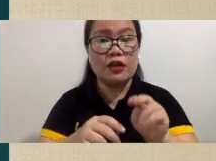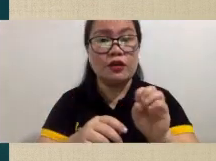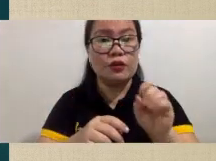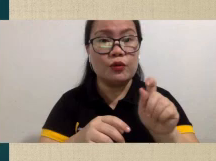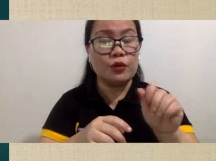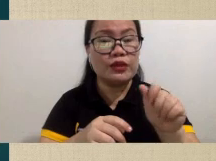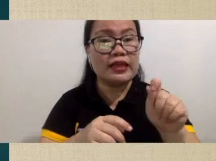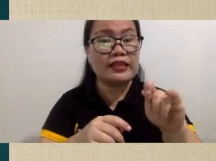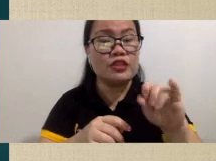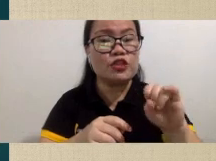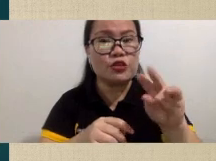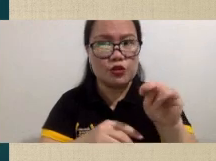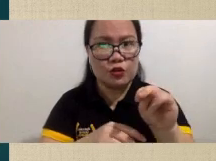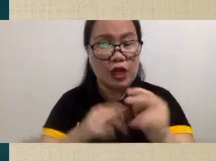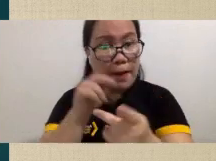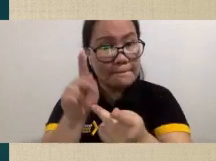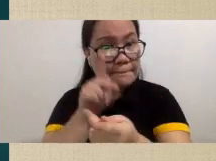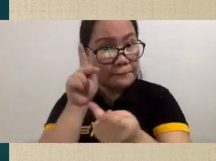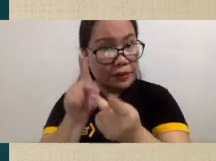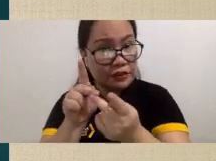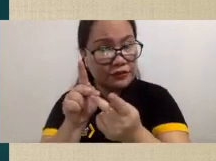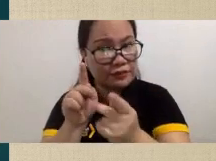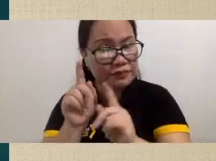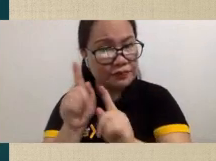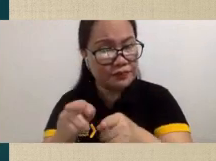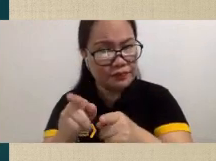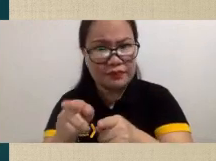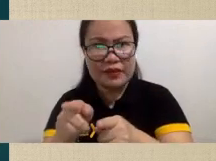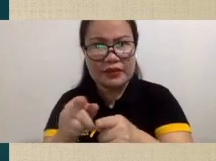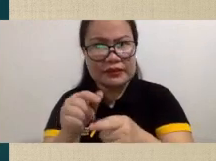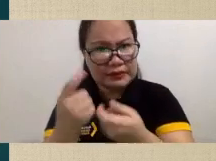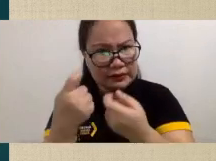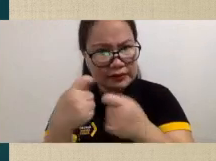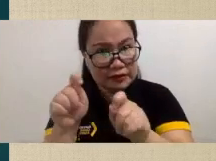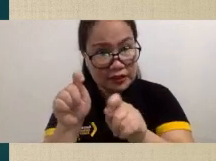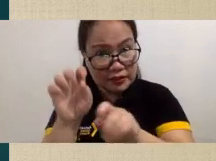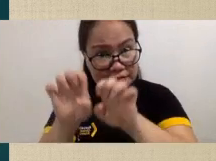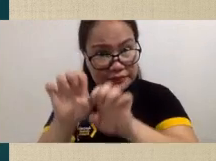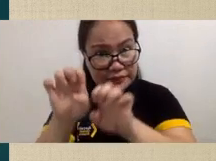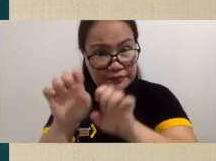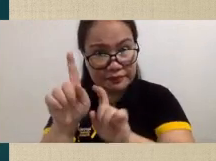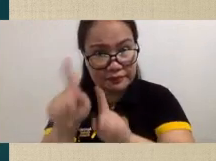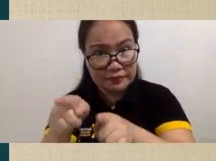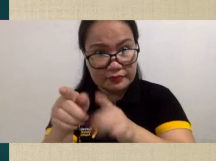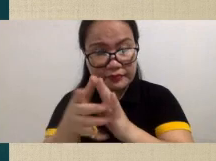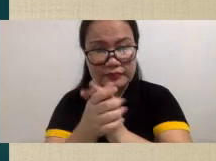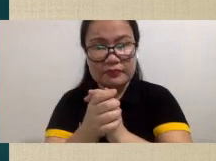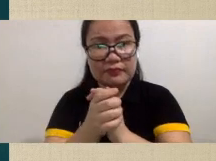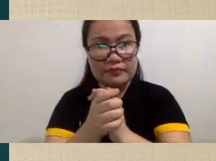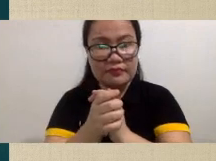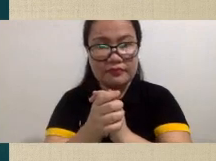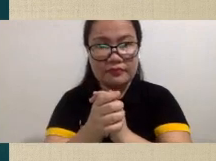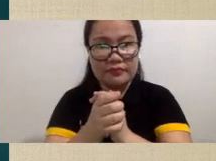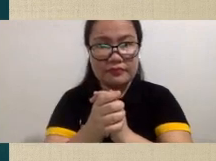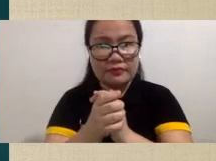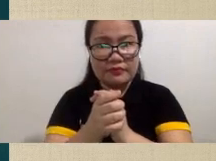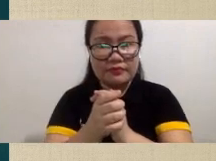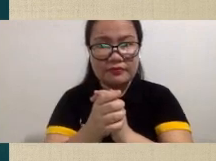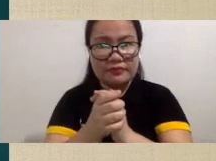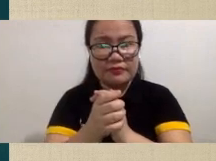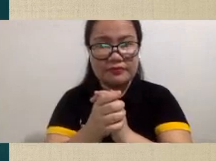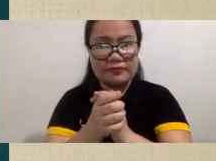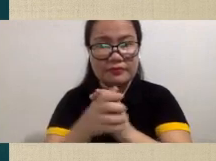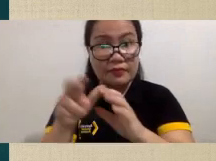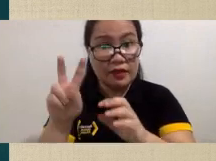perfect cube. So, ano ang sagot if we're going to evaluate the following exponential notation?